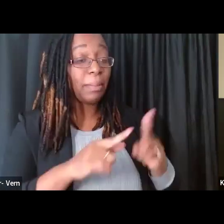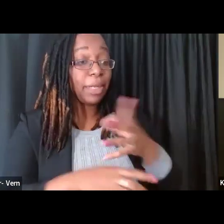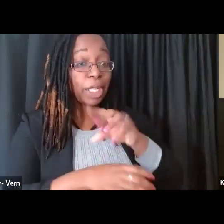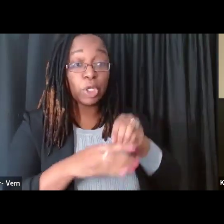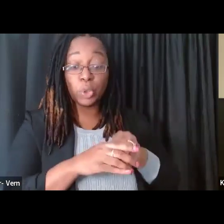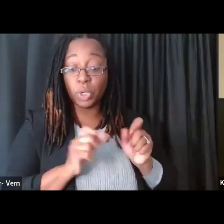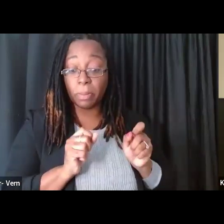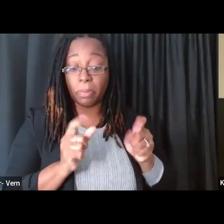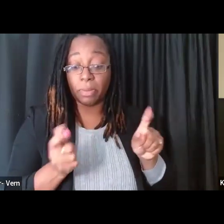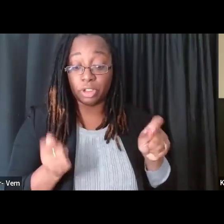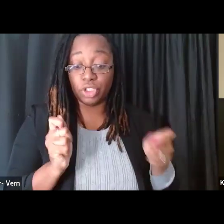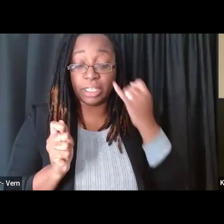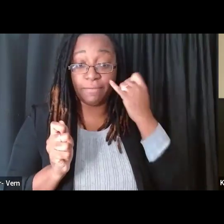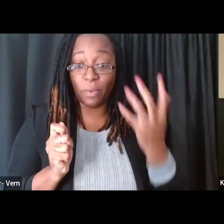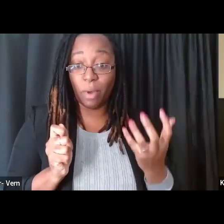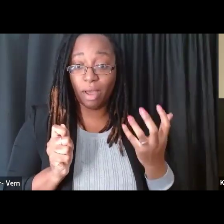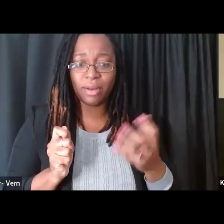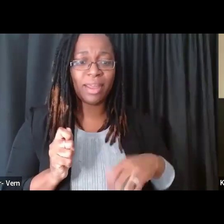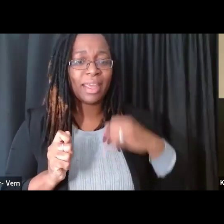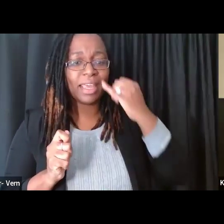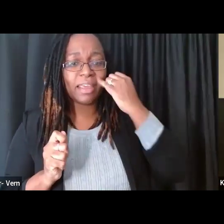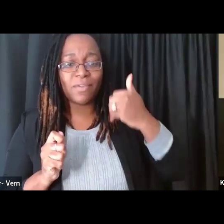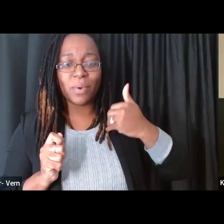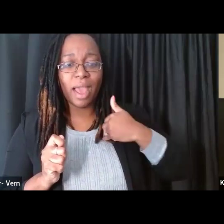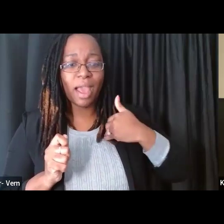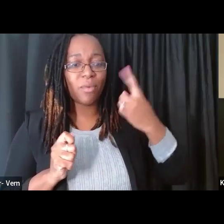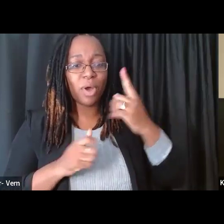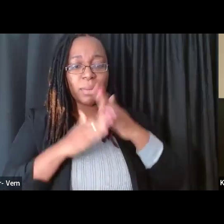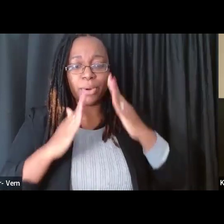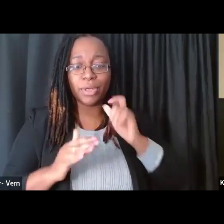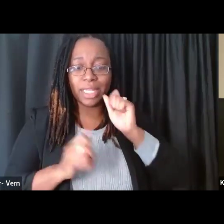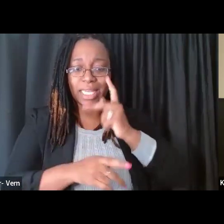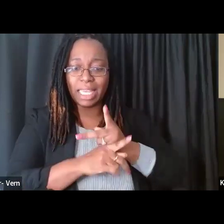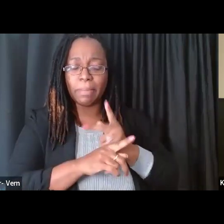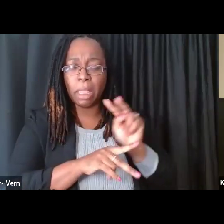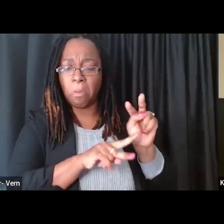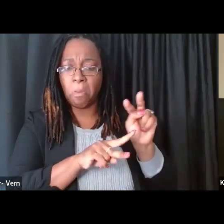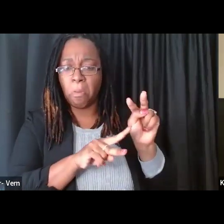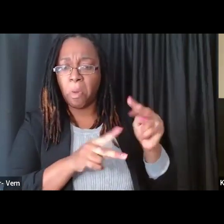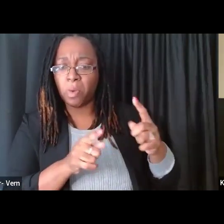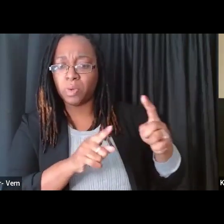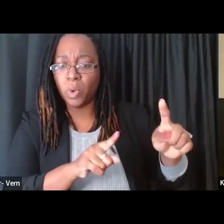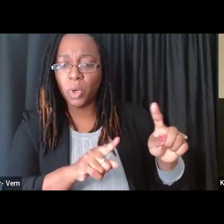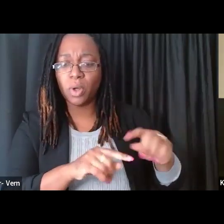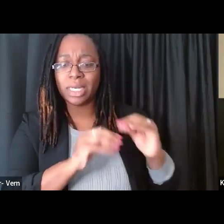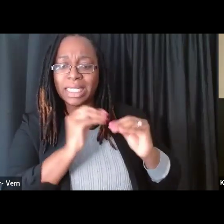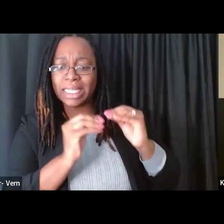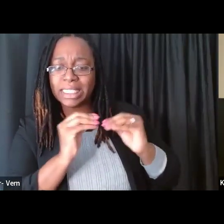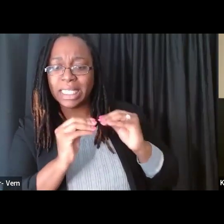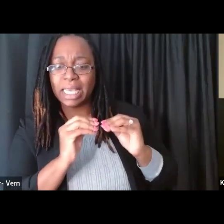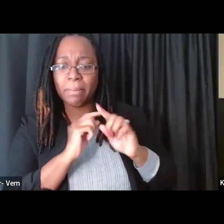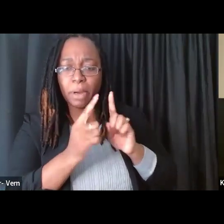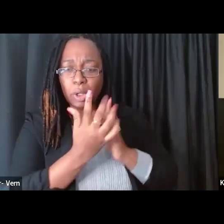partner that could keep your eye on that? Not just in the kissing scenes, but throughout. What is the role of touch in the play, of